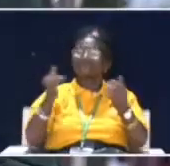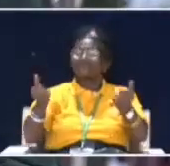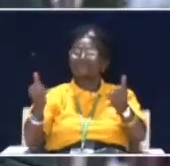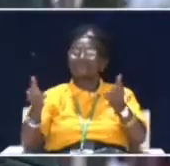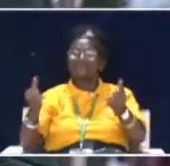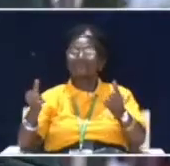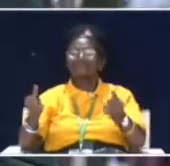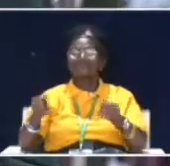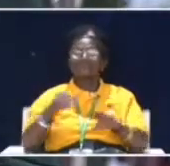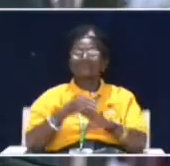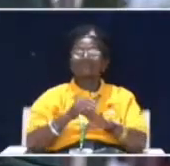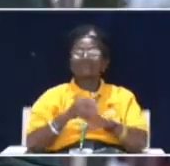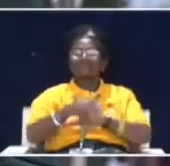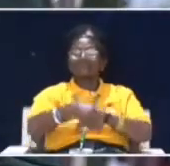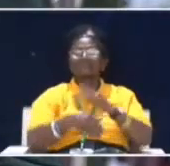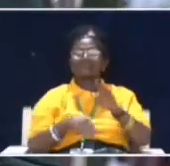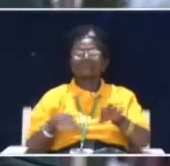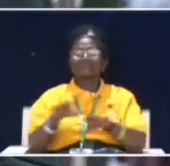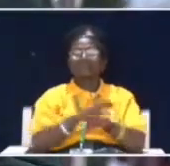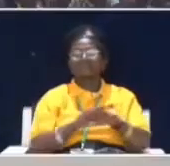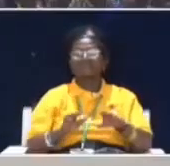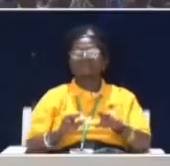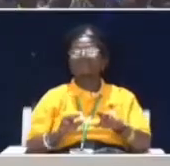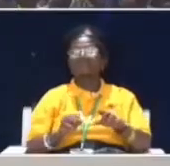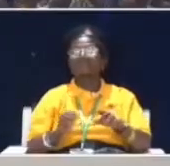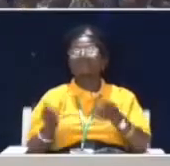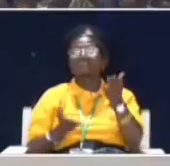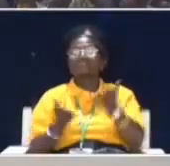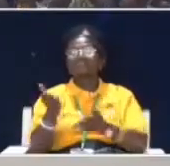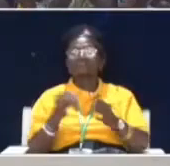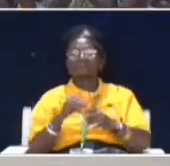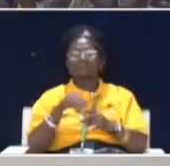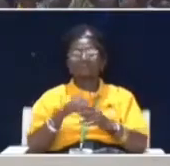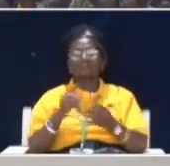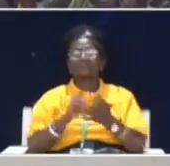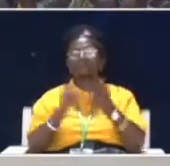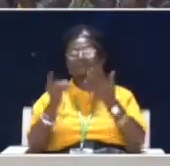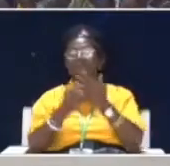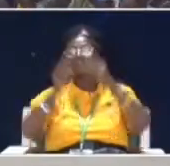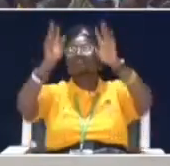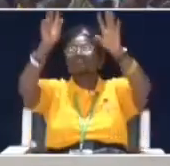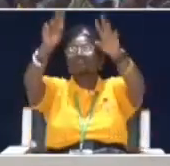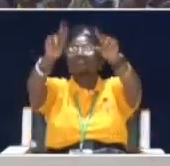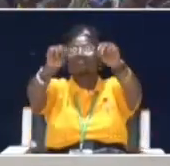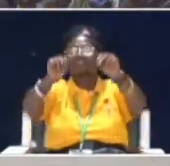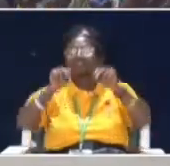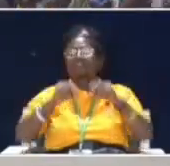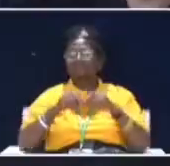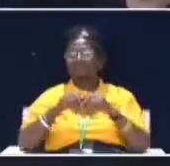At the crossover service in December 31. Ṣé nígbà àìsùn ọdún tuntun ni?